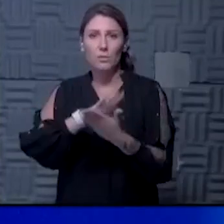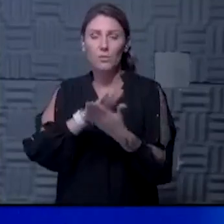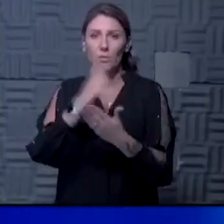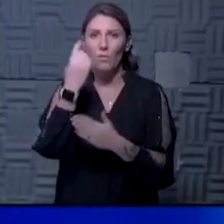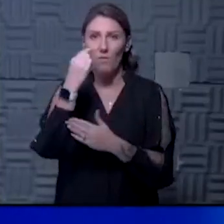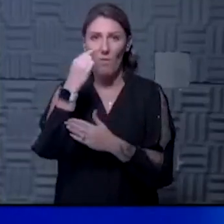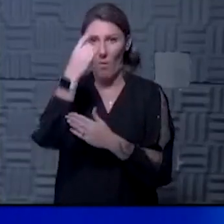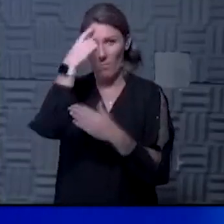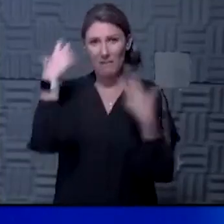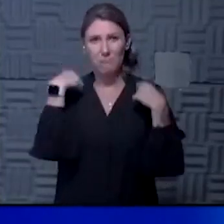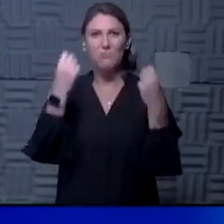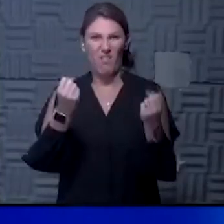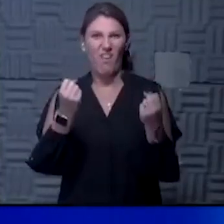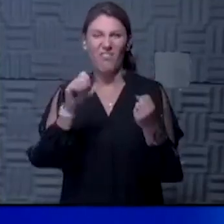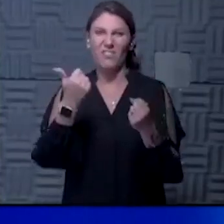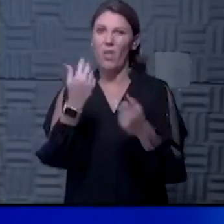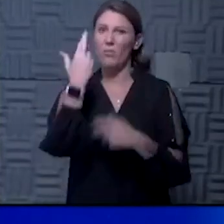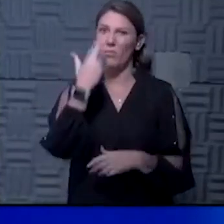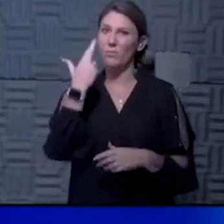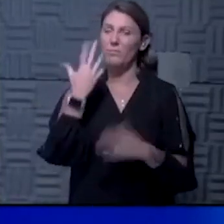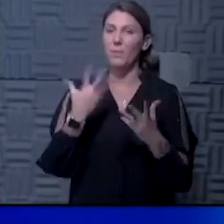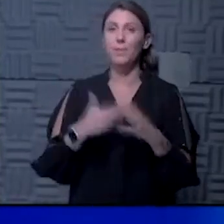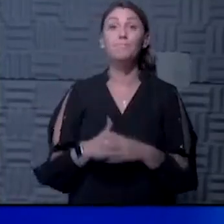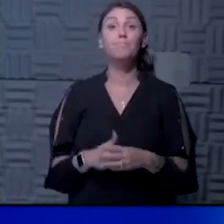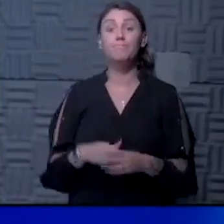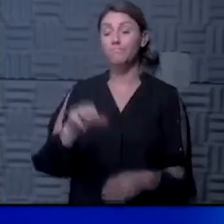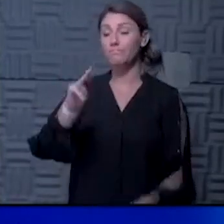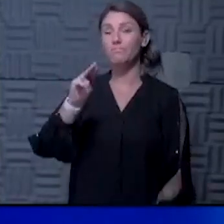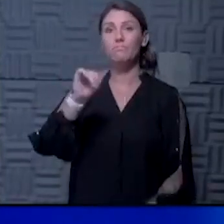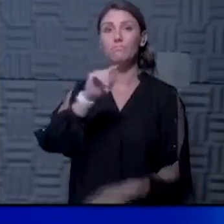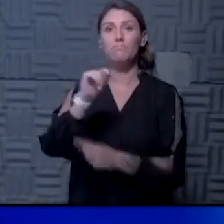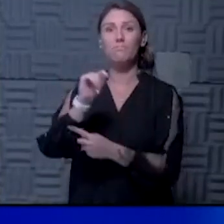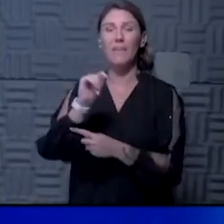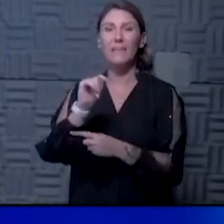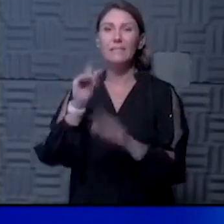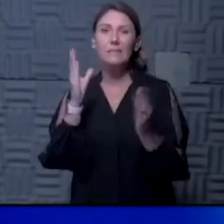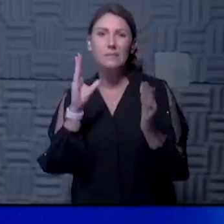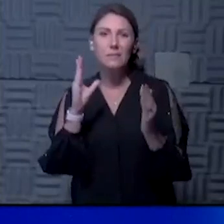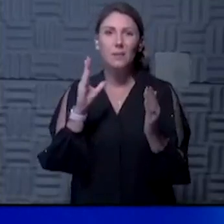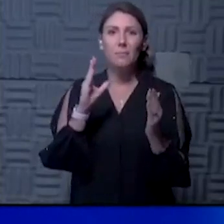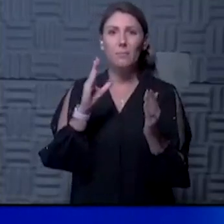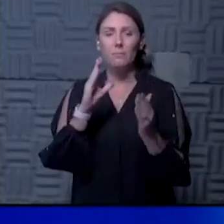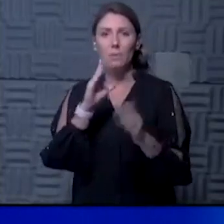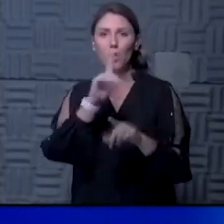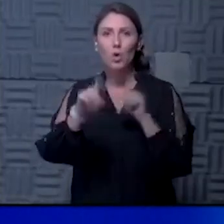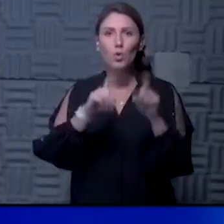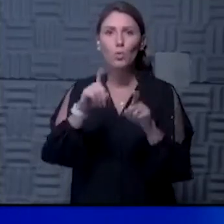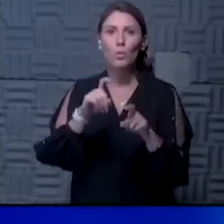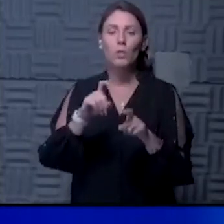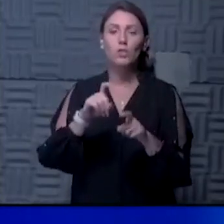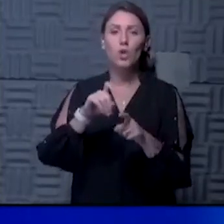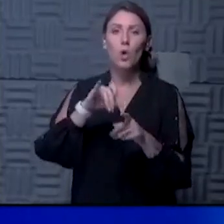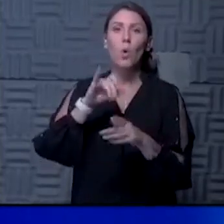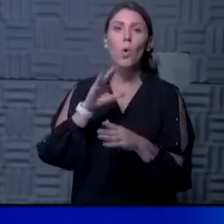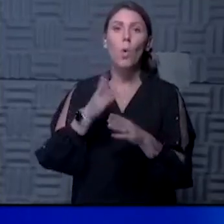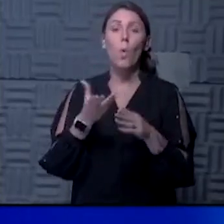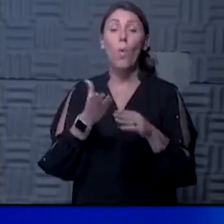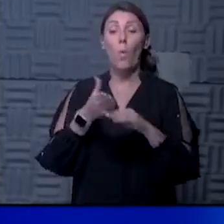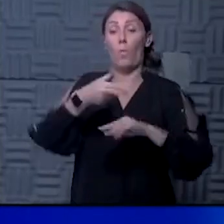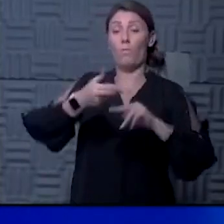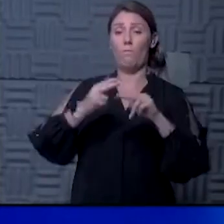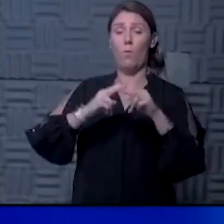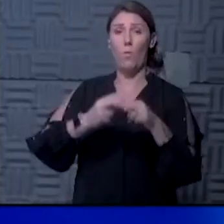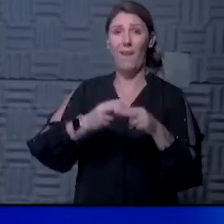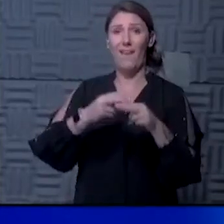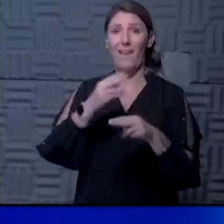us work on that a little bit and come back. Okay, great, fair enough. Matt has a similar kind of question with obesity versus overweight. The CDC did